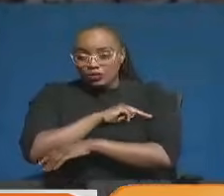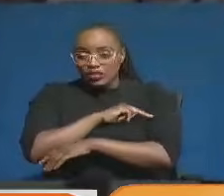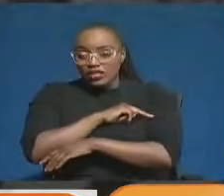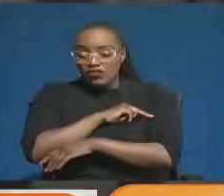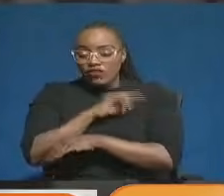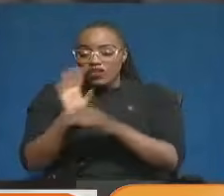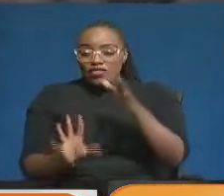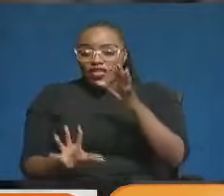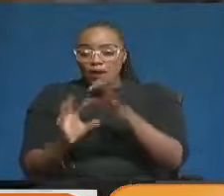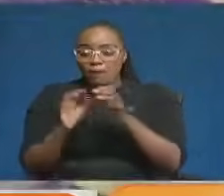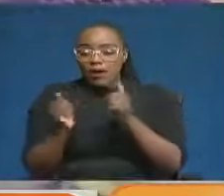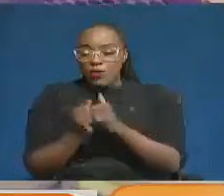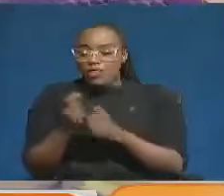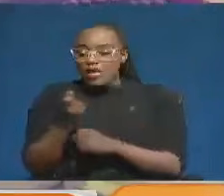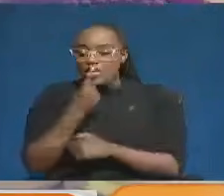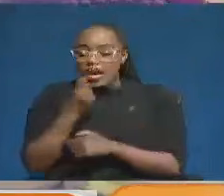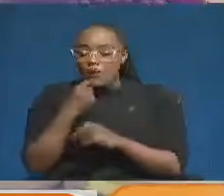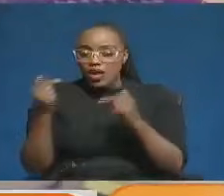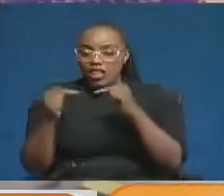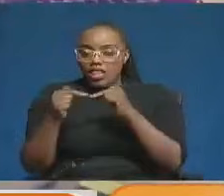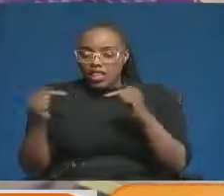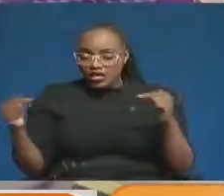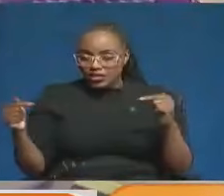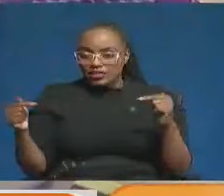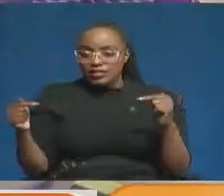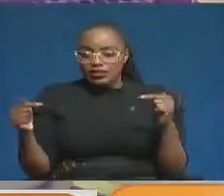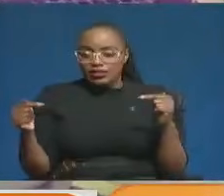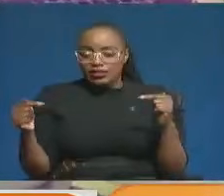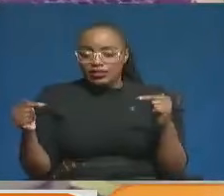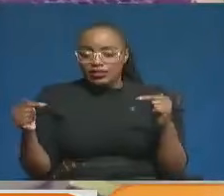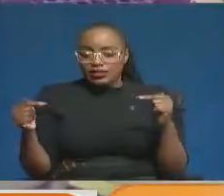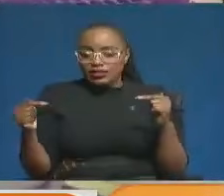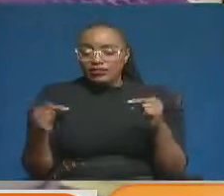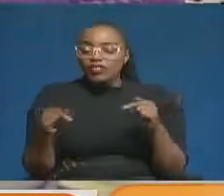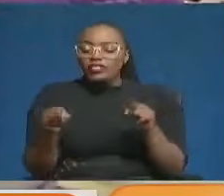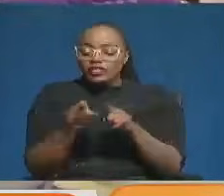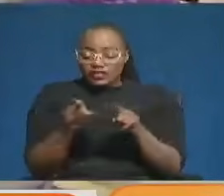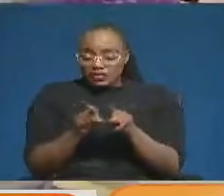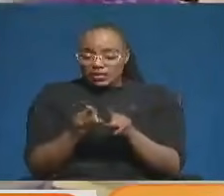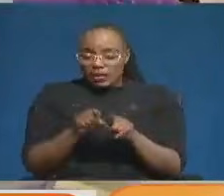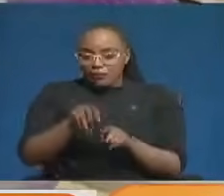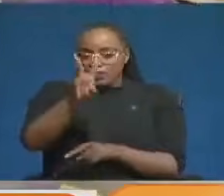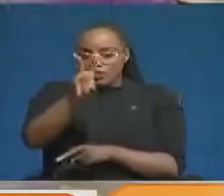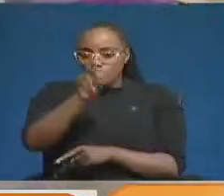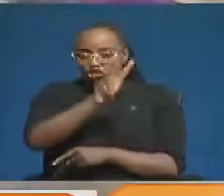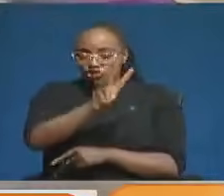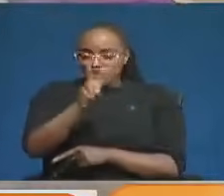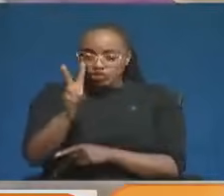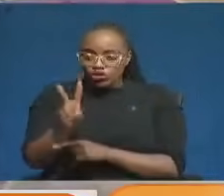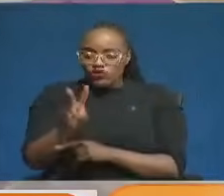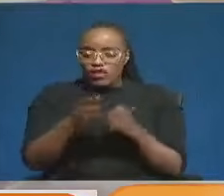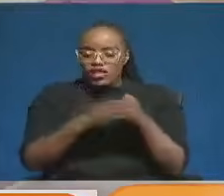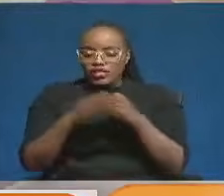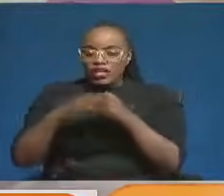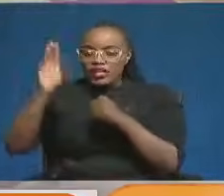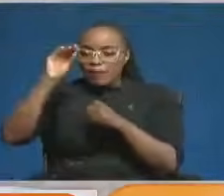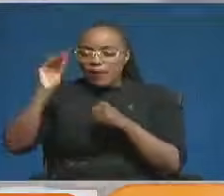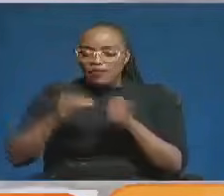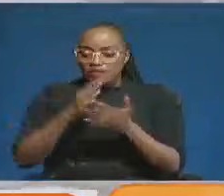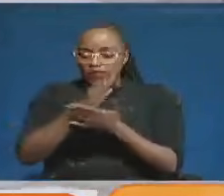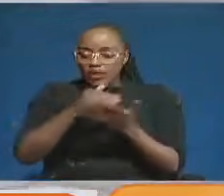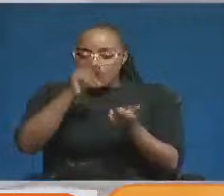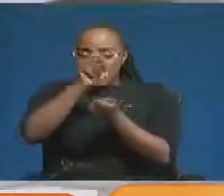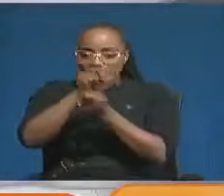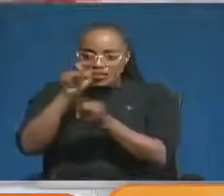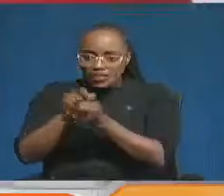were linked to a drug-resistant strain, while in 2022, 99% of samples